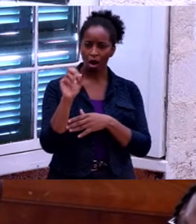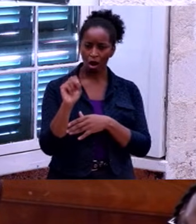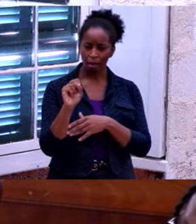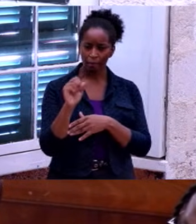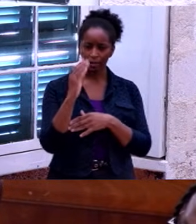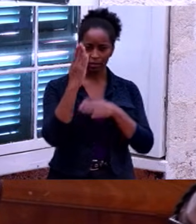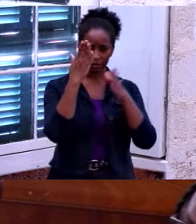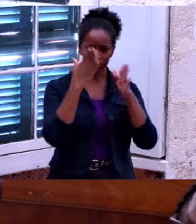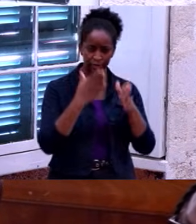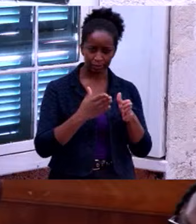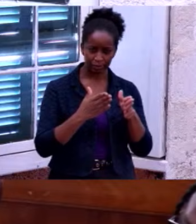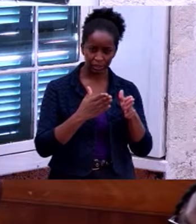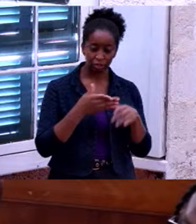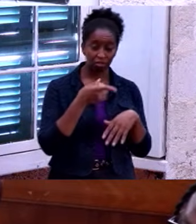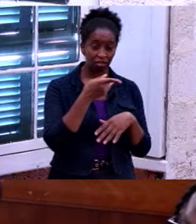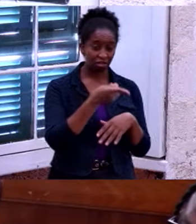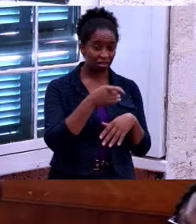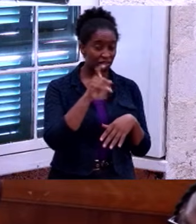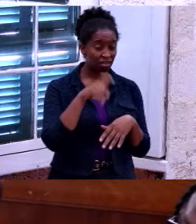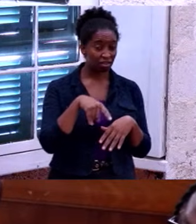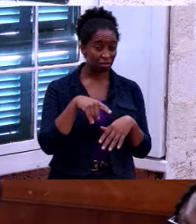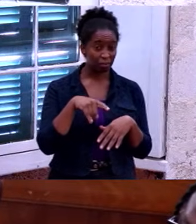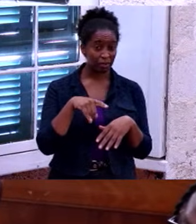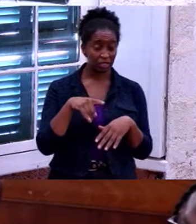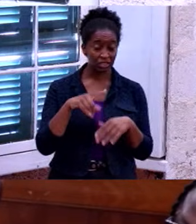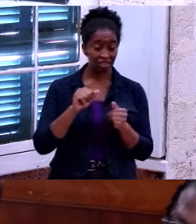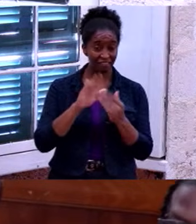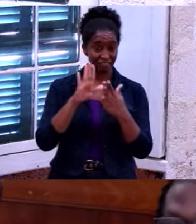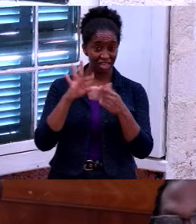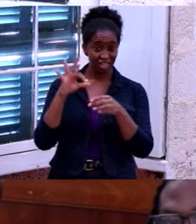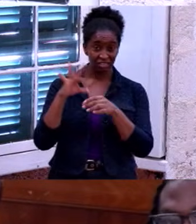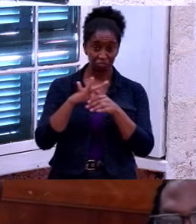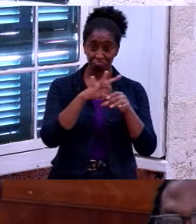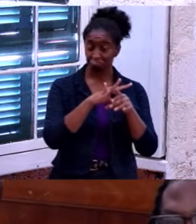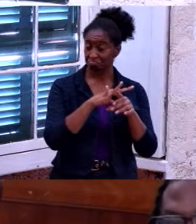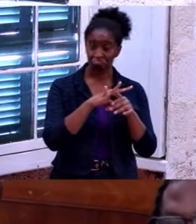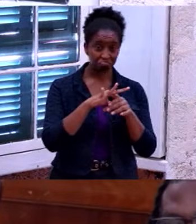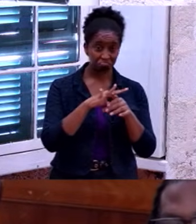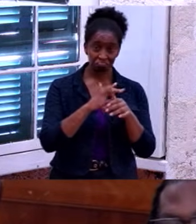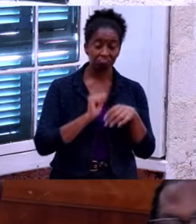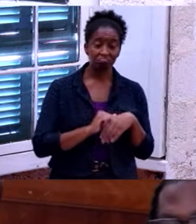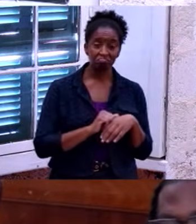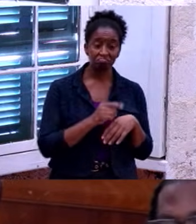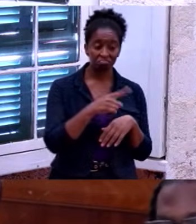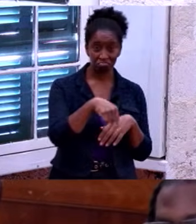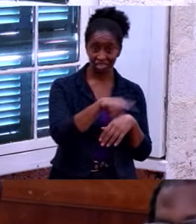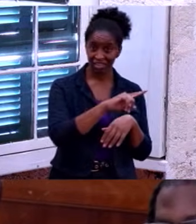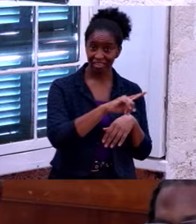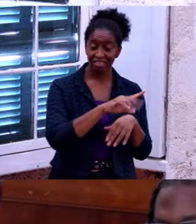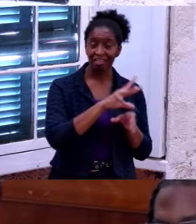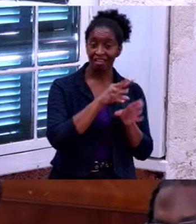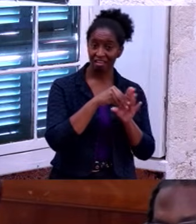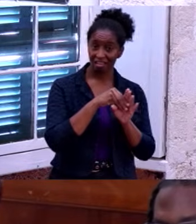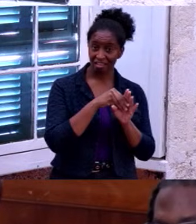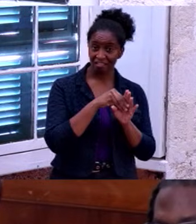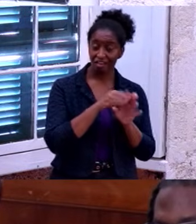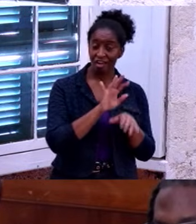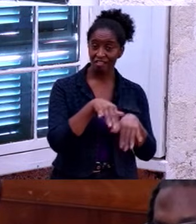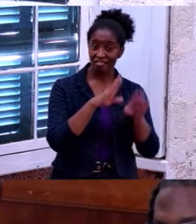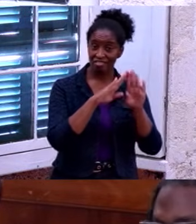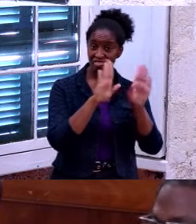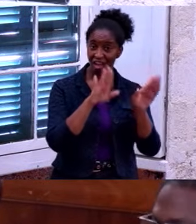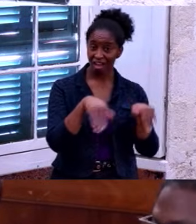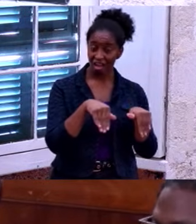parties. Once that person is elected Speaker by the members of the Commons, the major political parties do not stand candidates in that